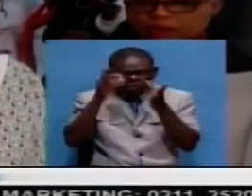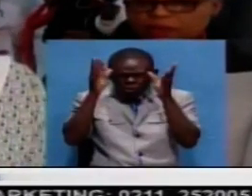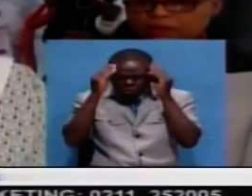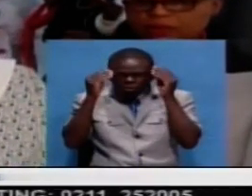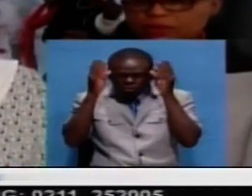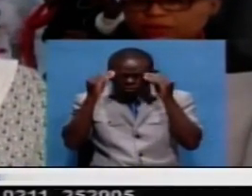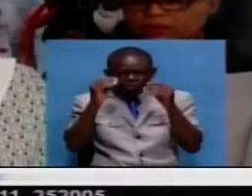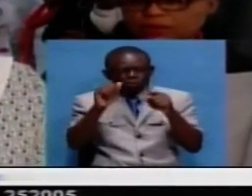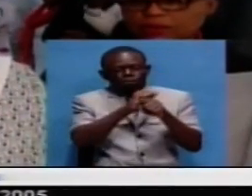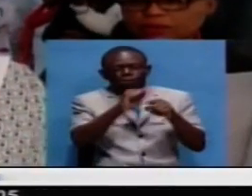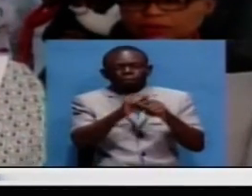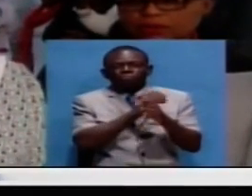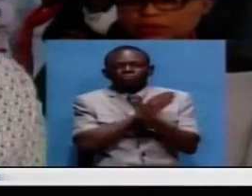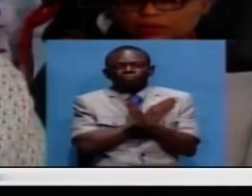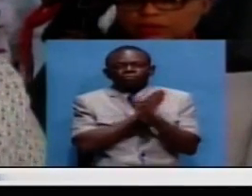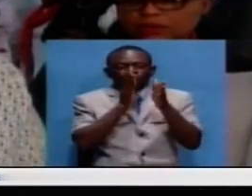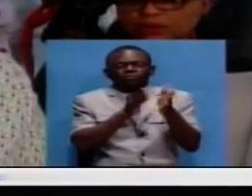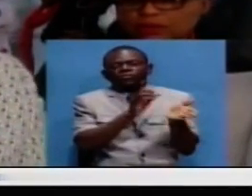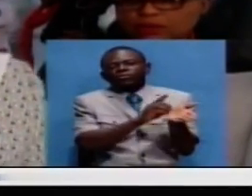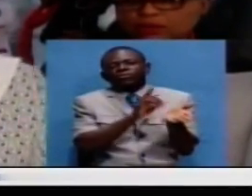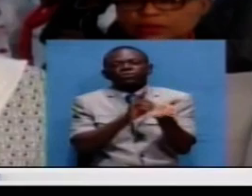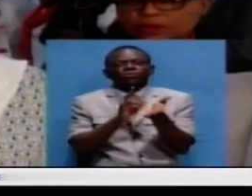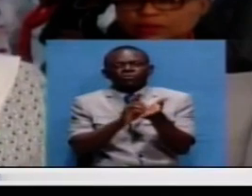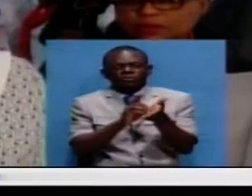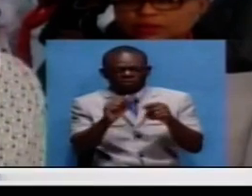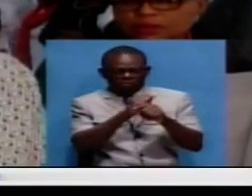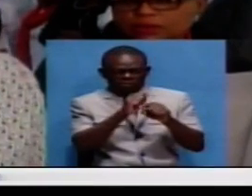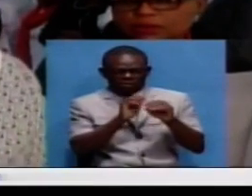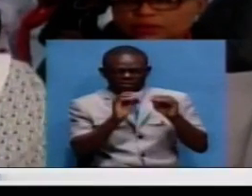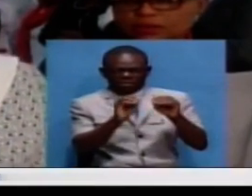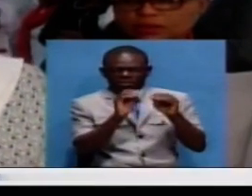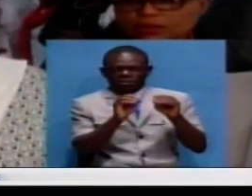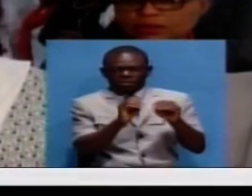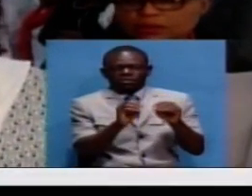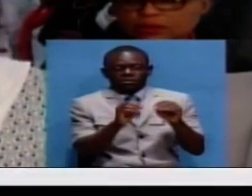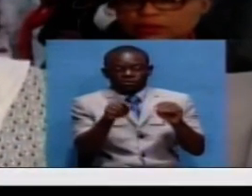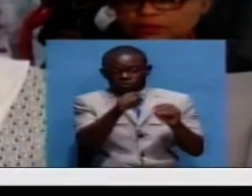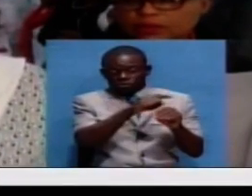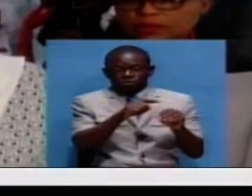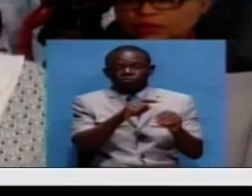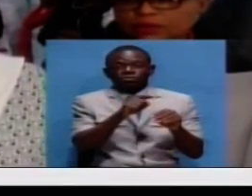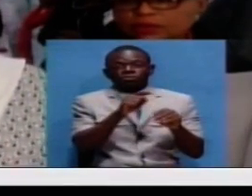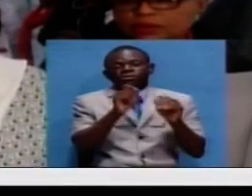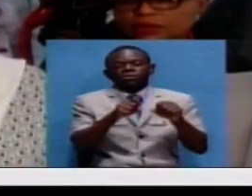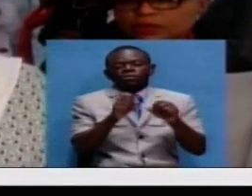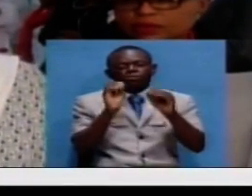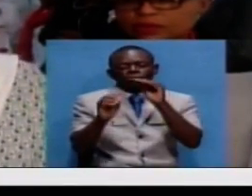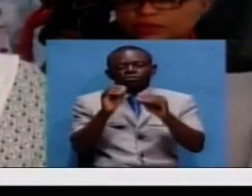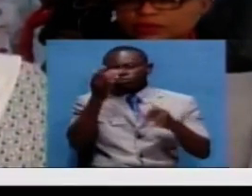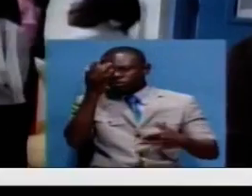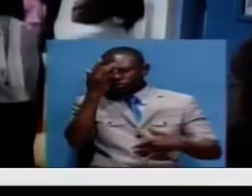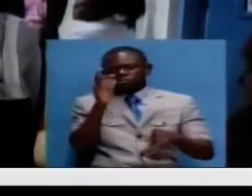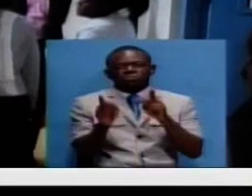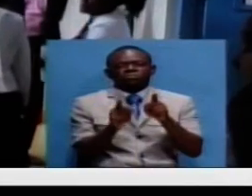group of cadres from the medical fraternity who would support them when they eventually come and set up camp